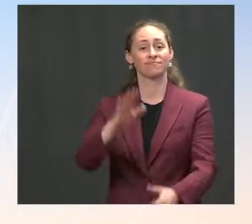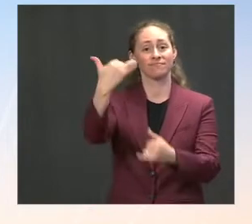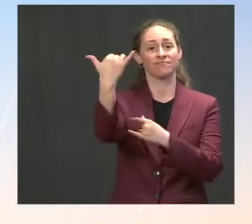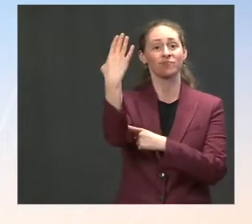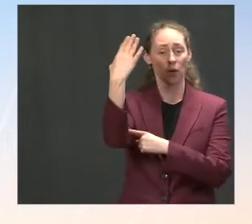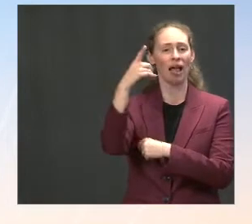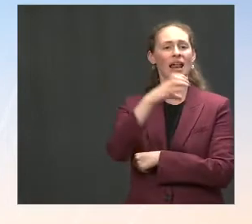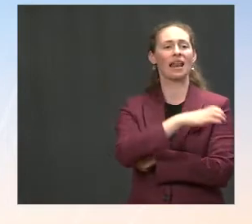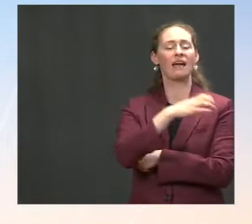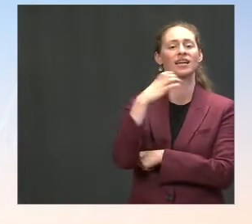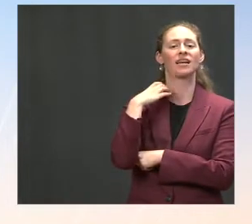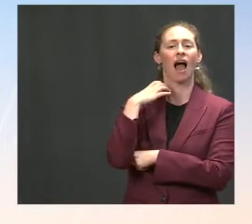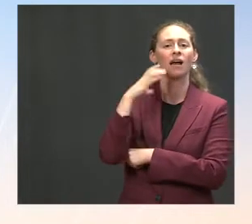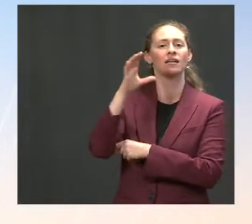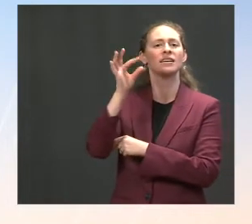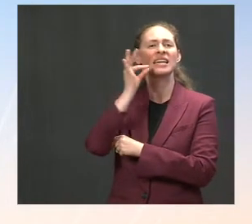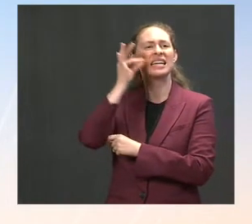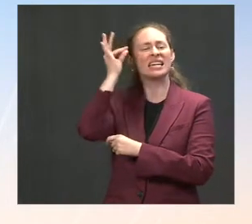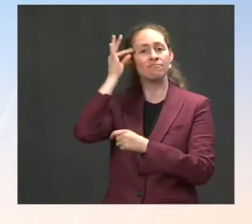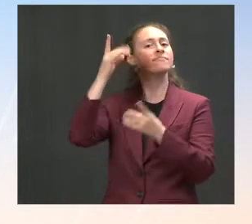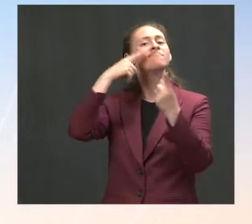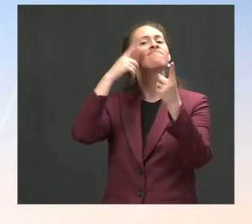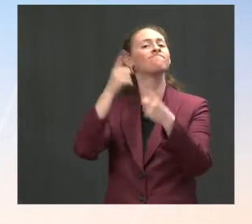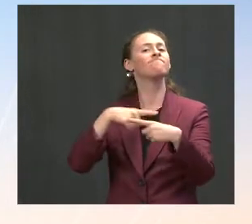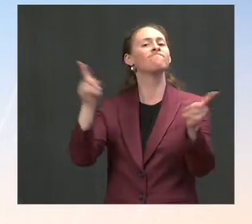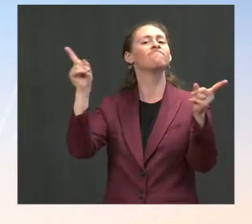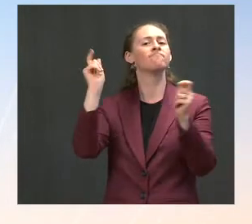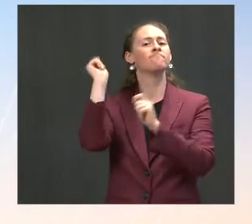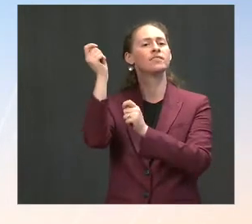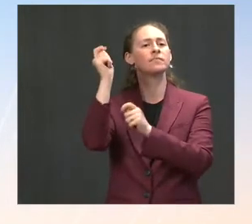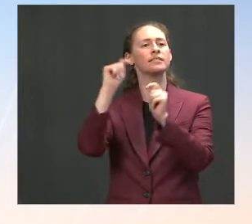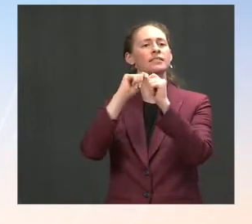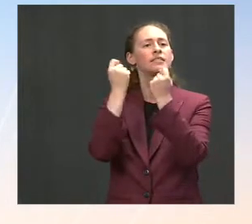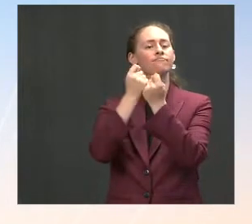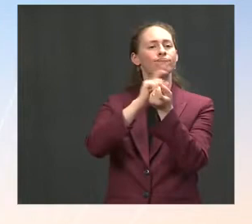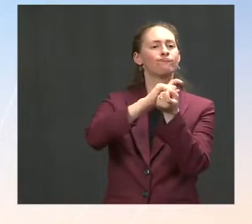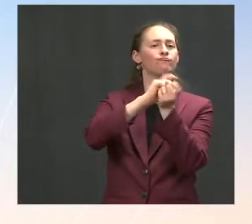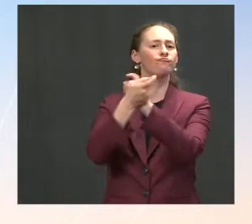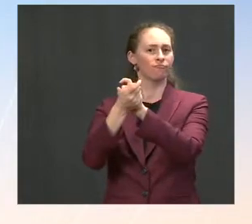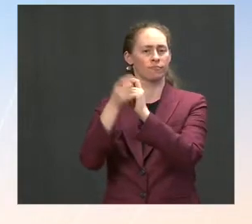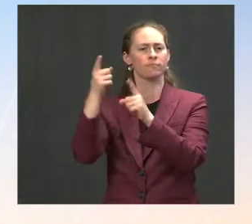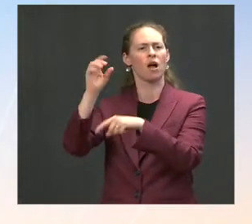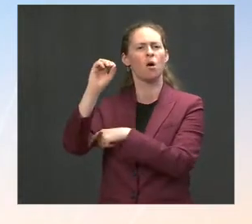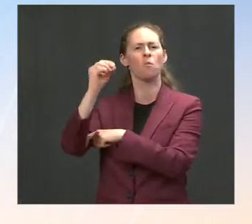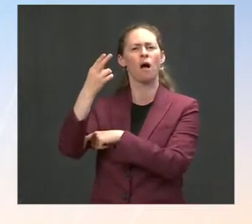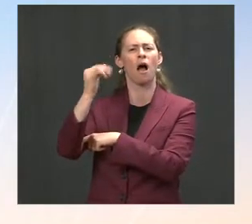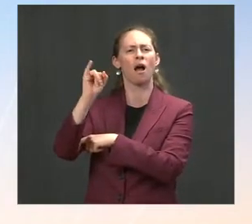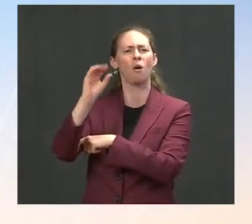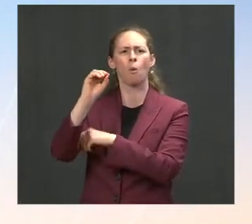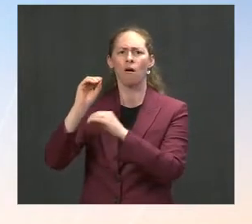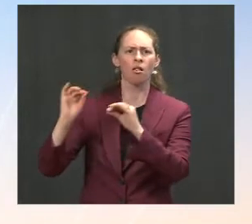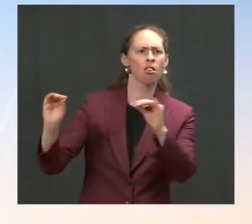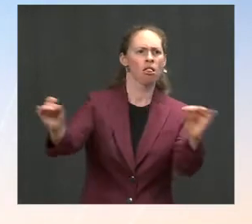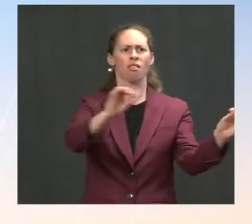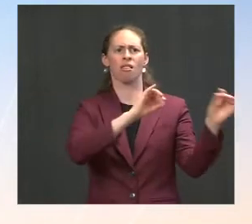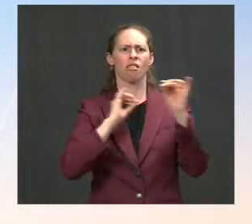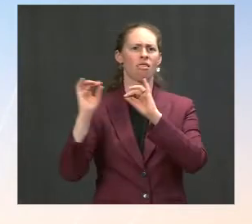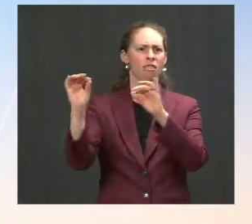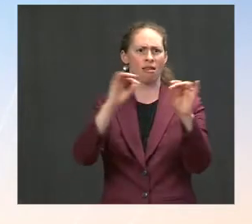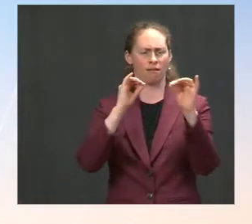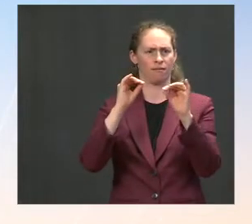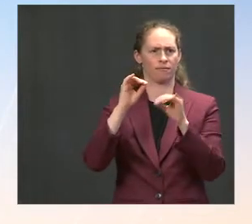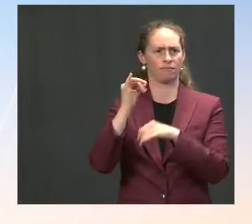Guardians, and that's already become an issue in the Ohio Senate race, and the former president just minutes